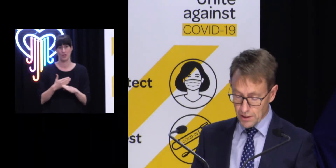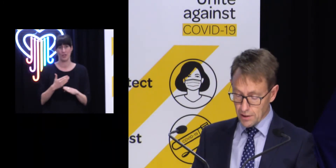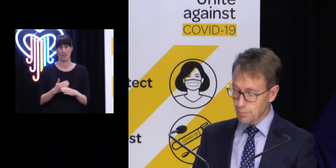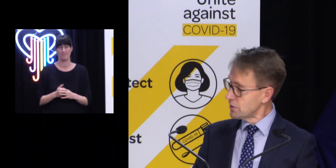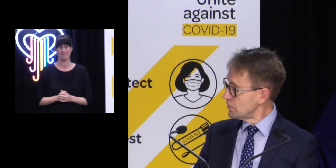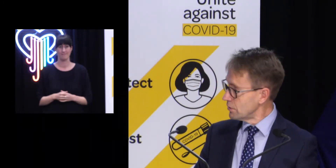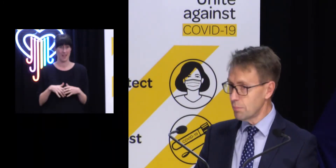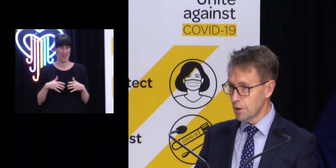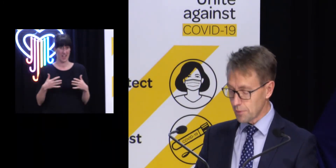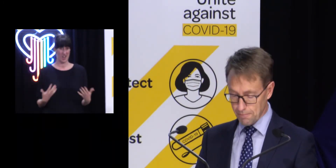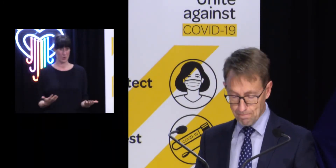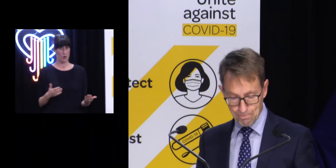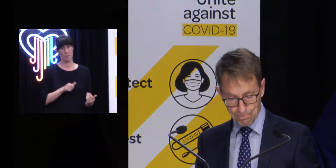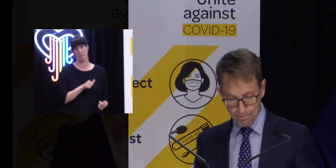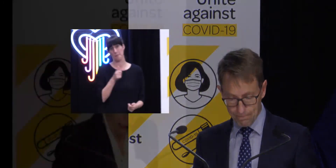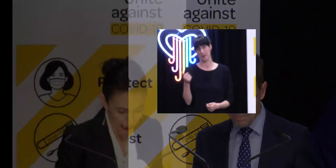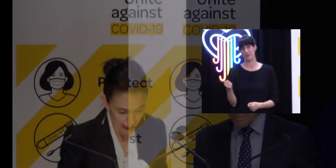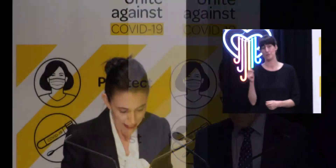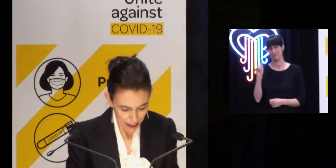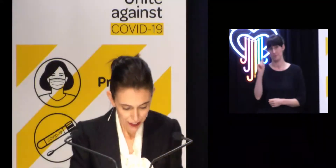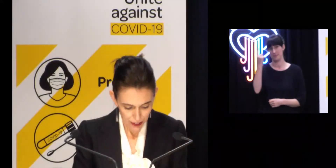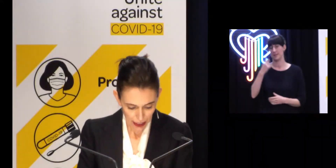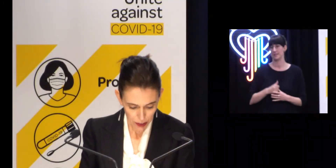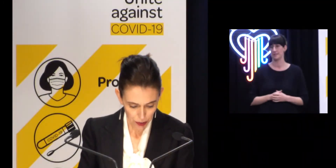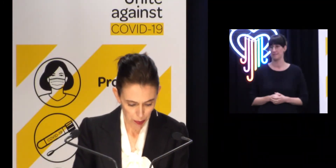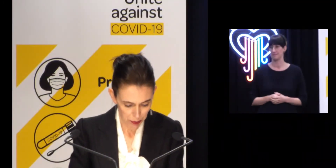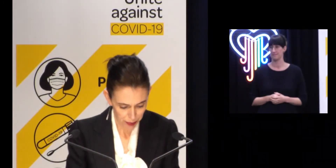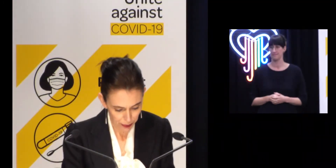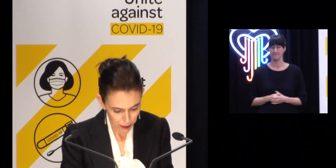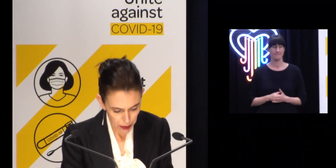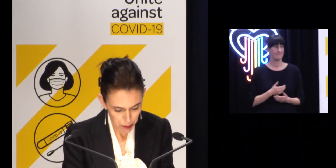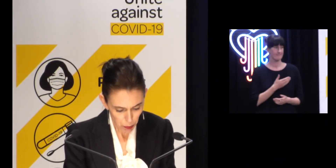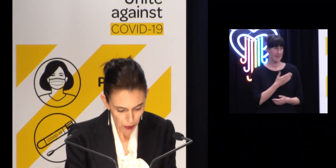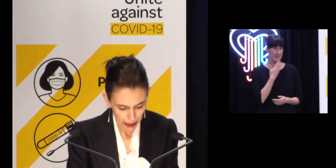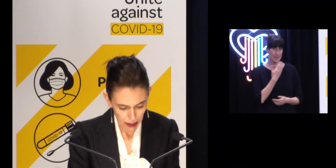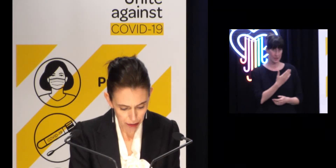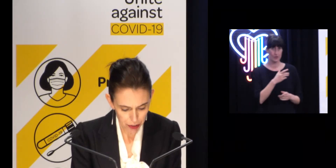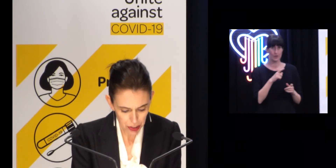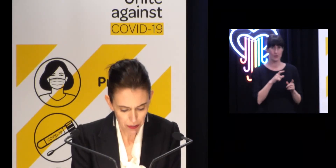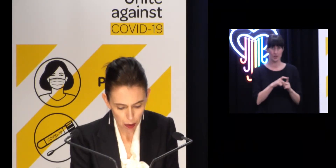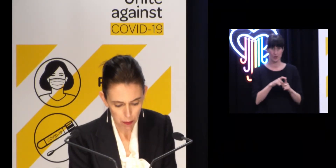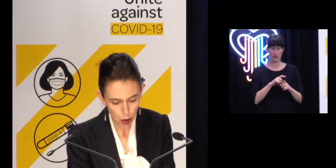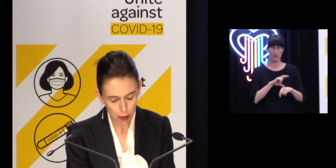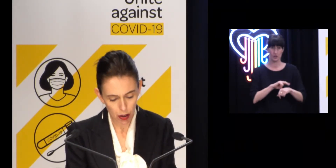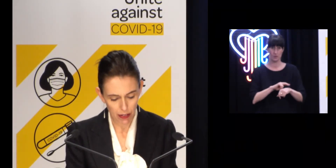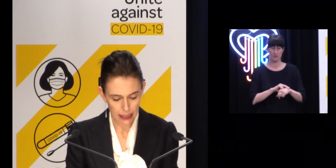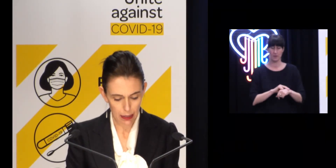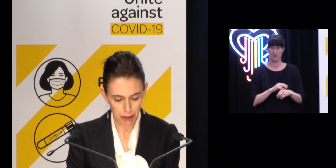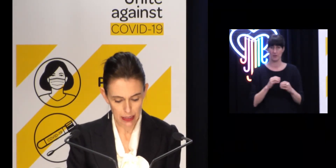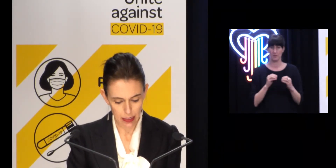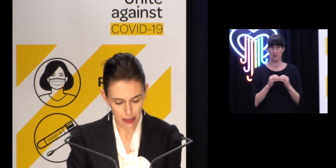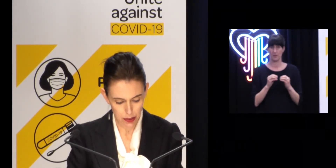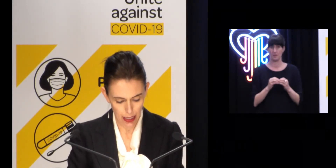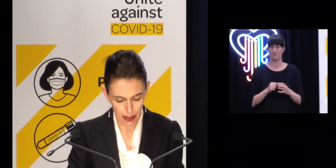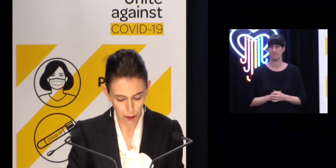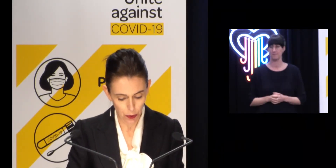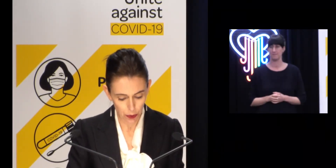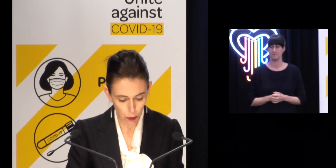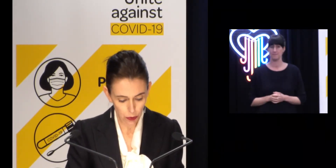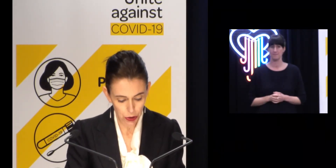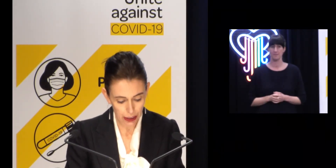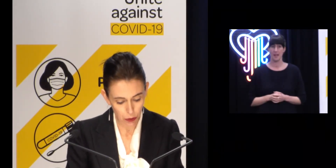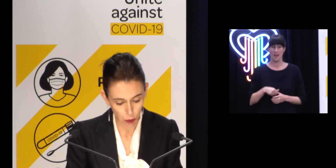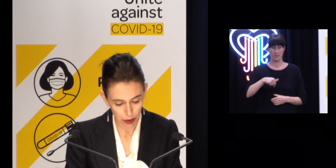nui tēnā. Back to you, Petamia. Thank you, Dr. Bloomfield. This morning, the first of our mobile vaccine buses